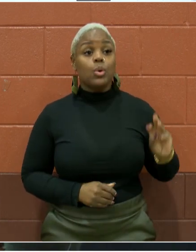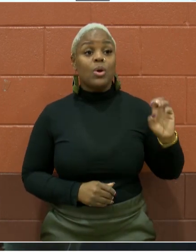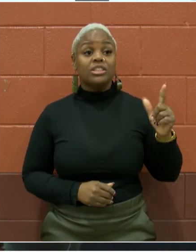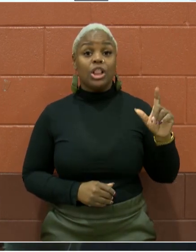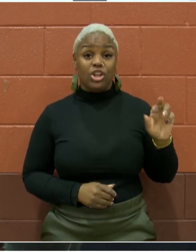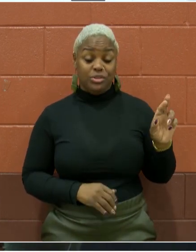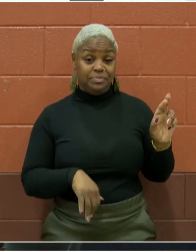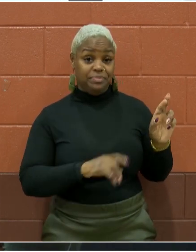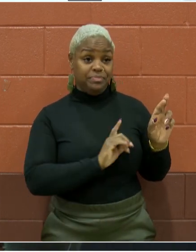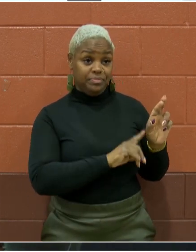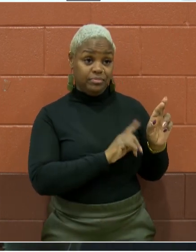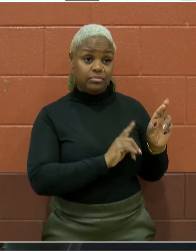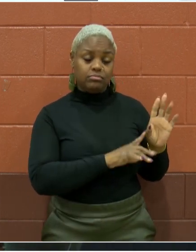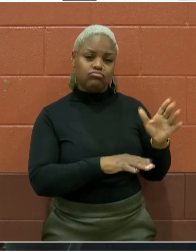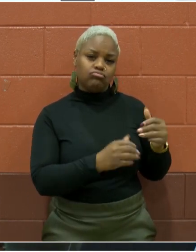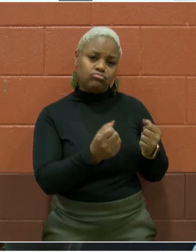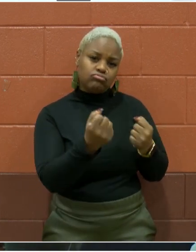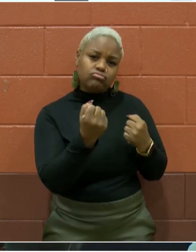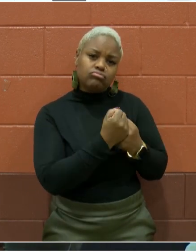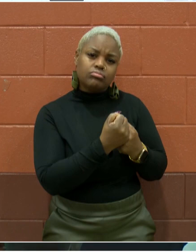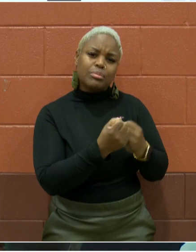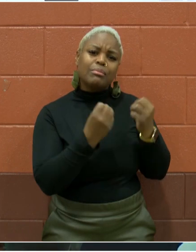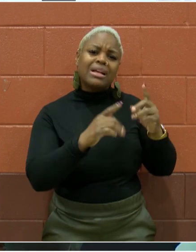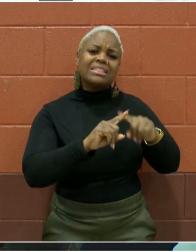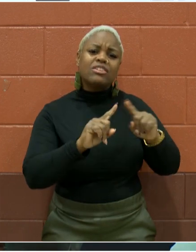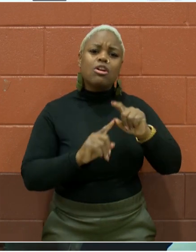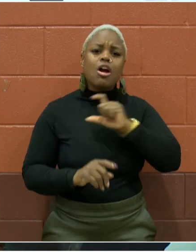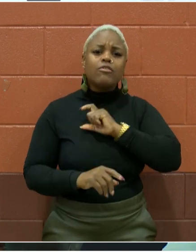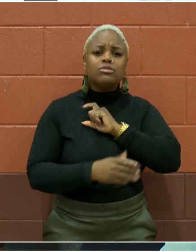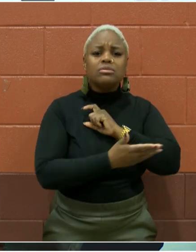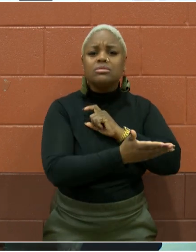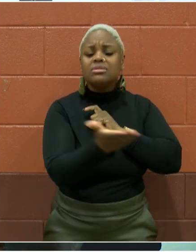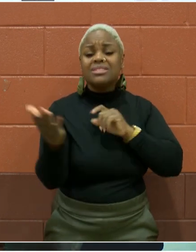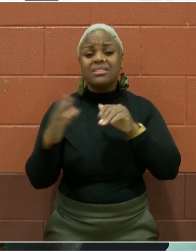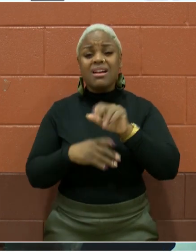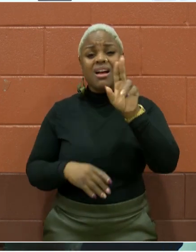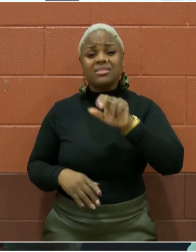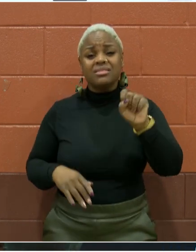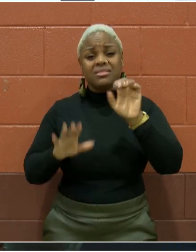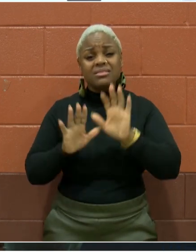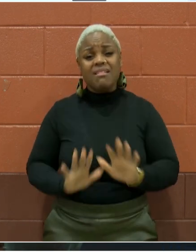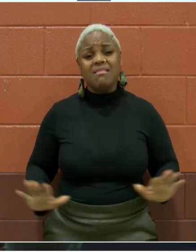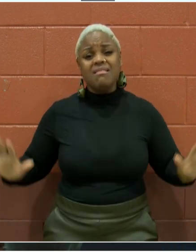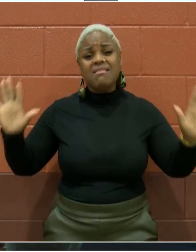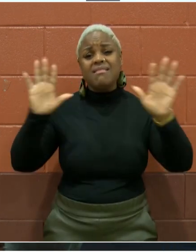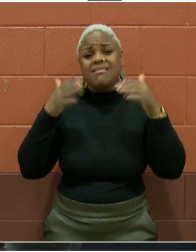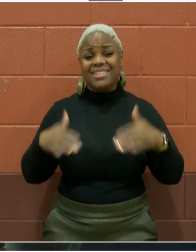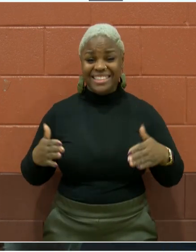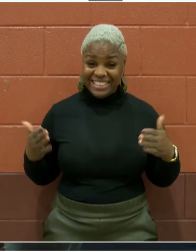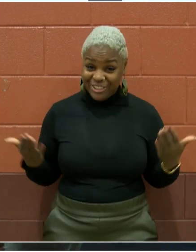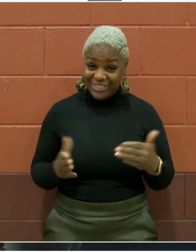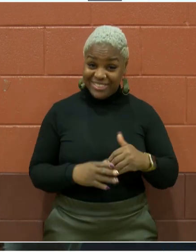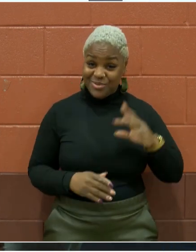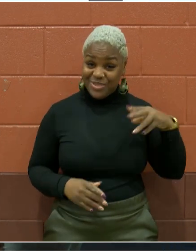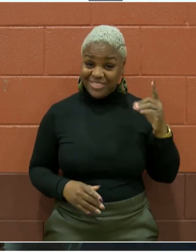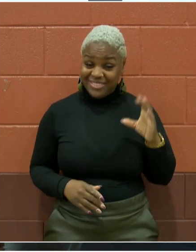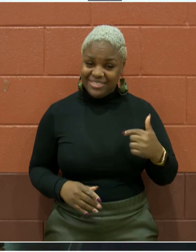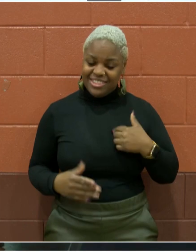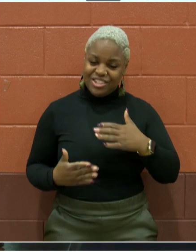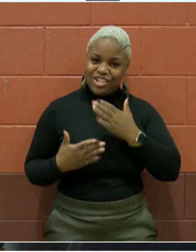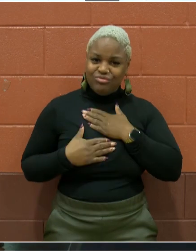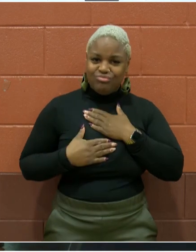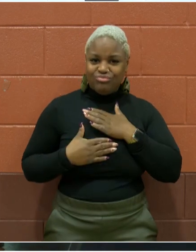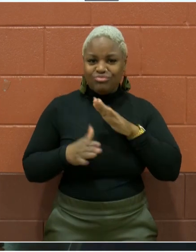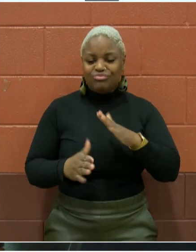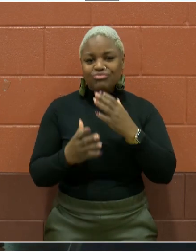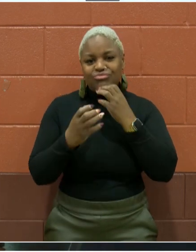and his support here in the District of Columbia is greatly appreciated. While talking about the program is beneficial, I know that today's